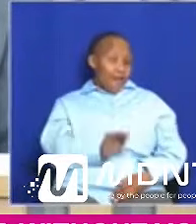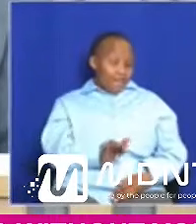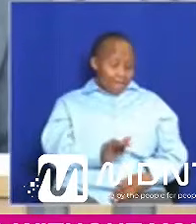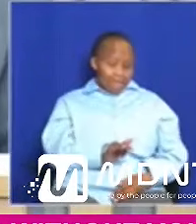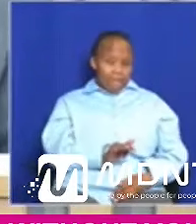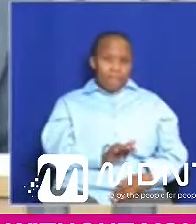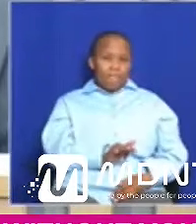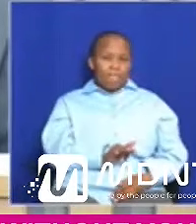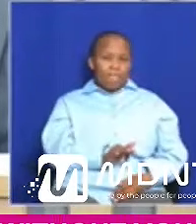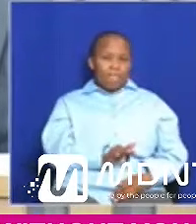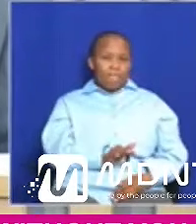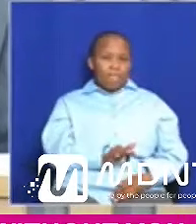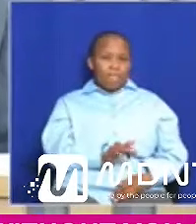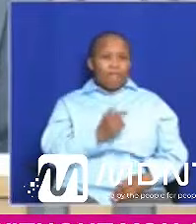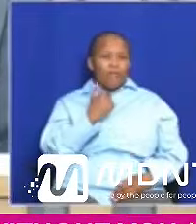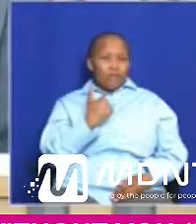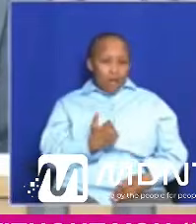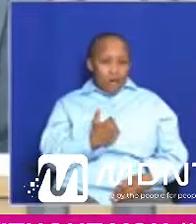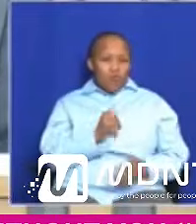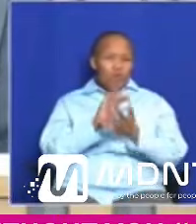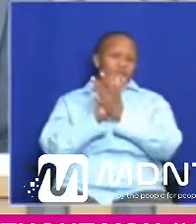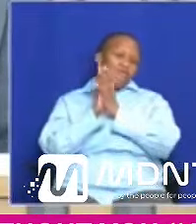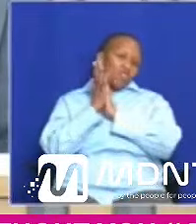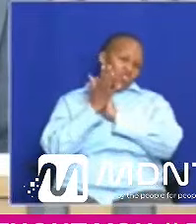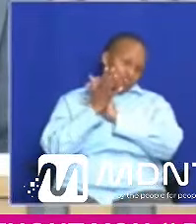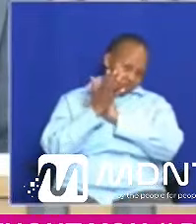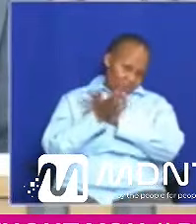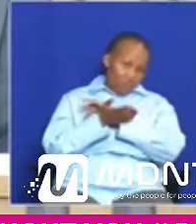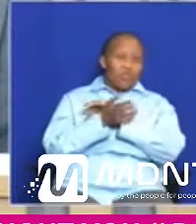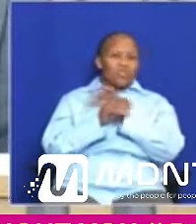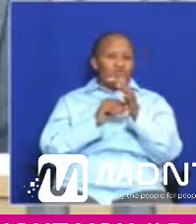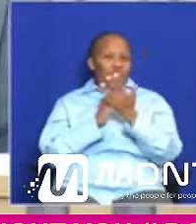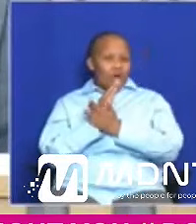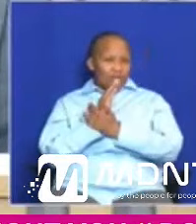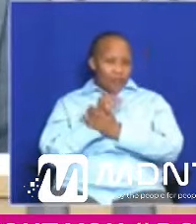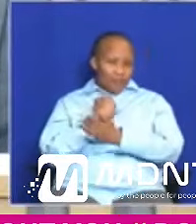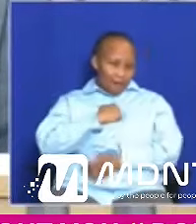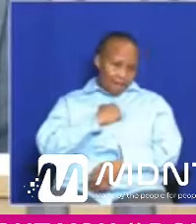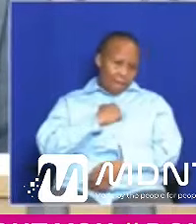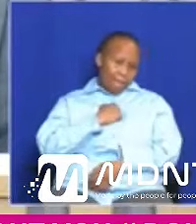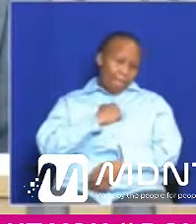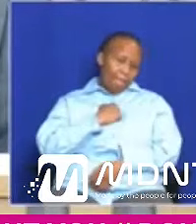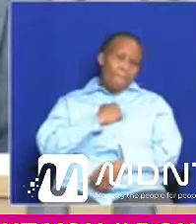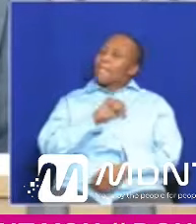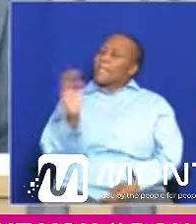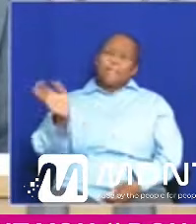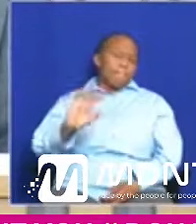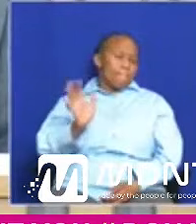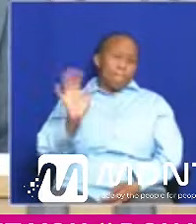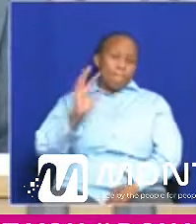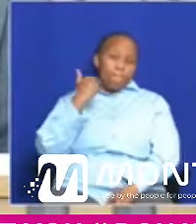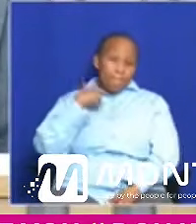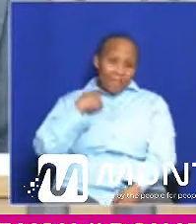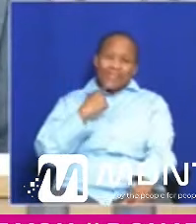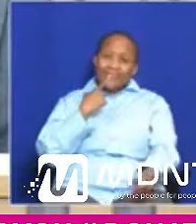infringe my fair trial rights. No. That's my conclusion. I say it only deals with possible termination of a contract. That's all it